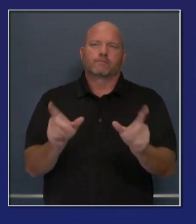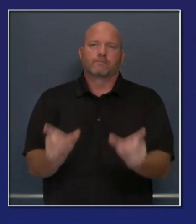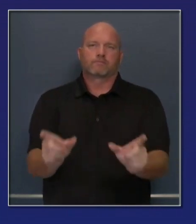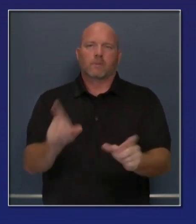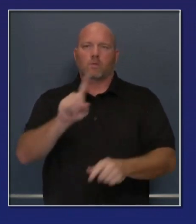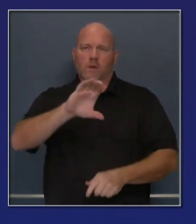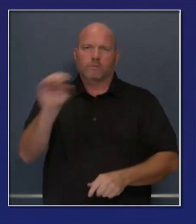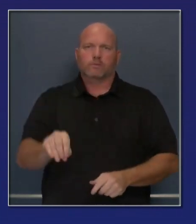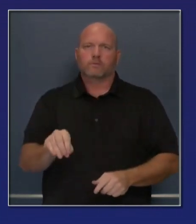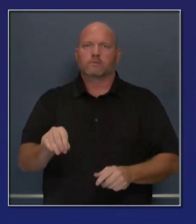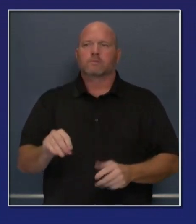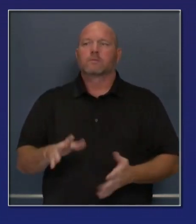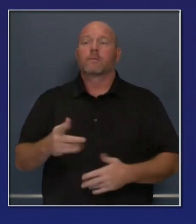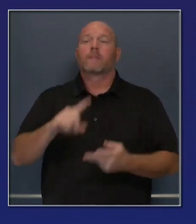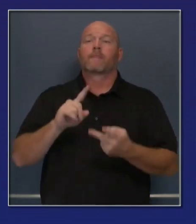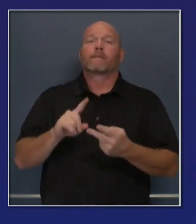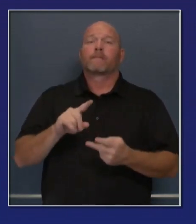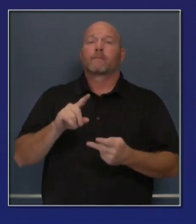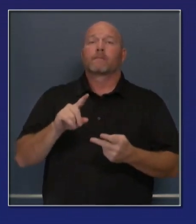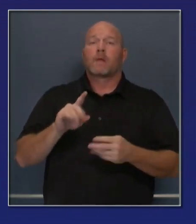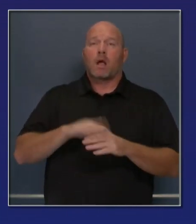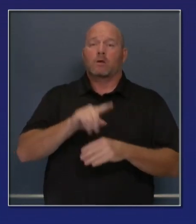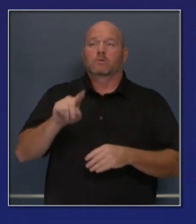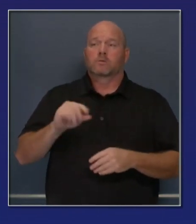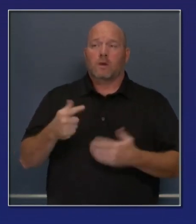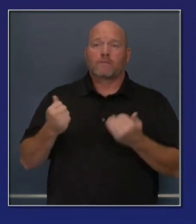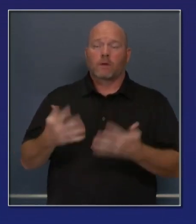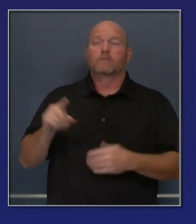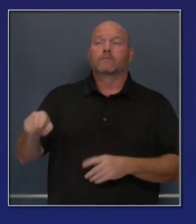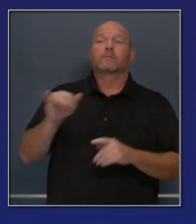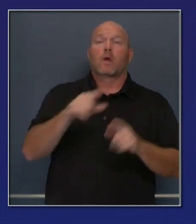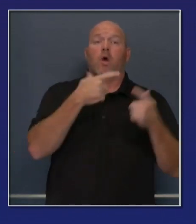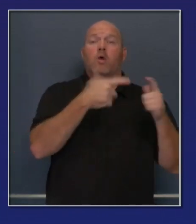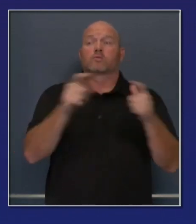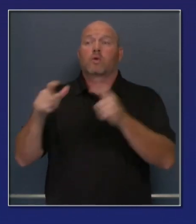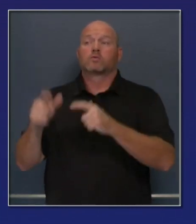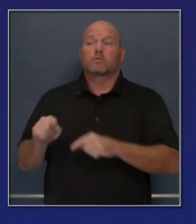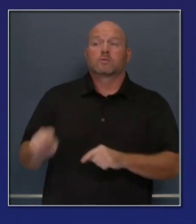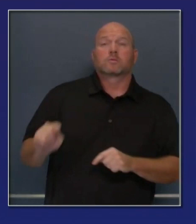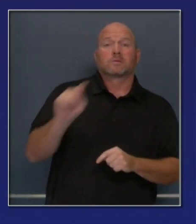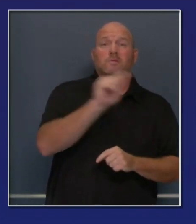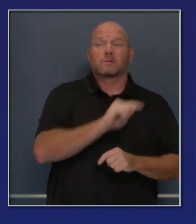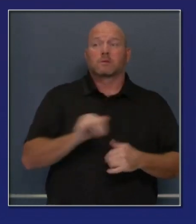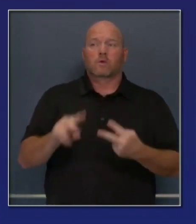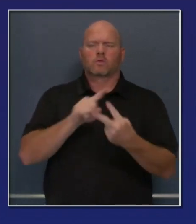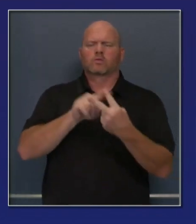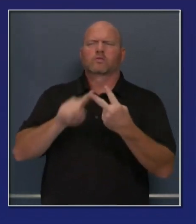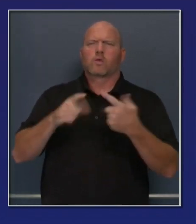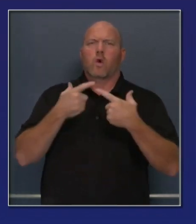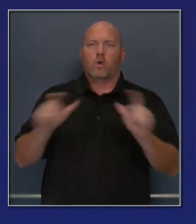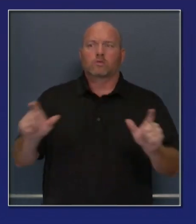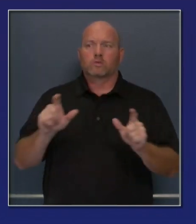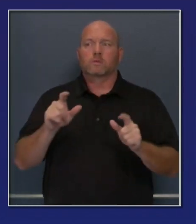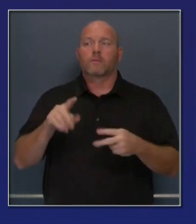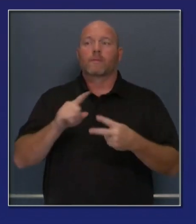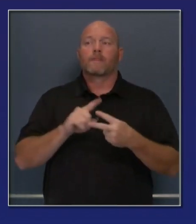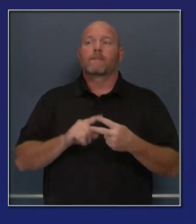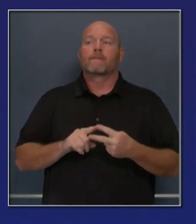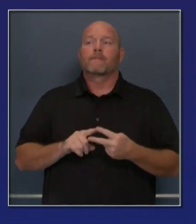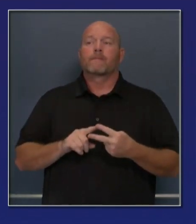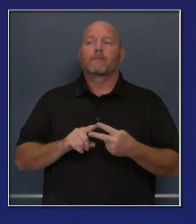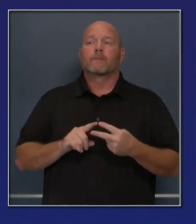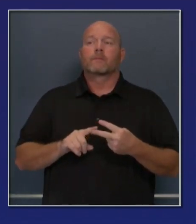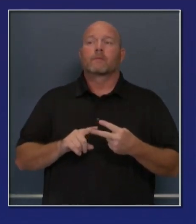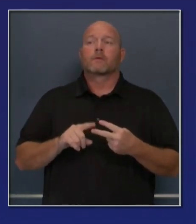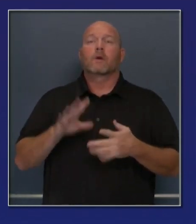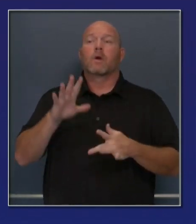the Zog fire. Two large complexes. Just want to give you a brief progress report on two of the larger active wildfires in the state. Again, the